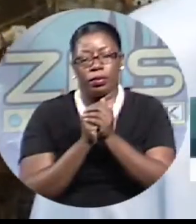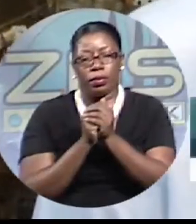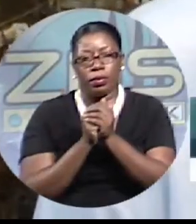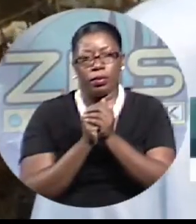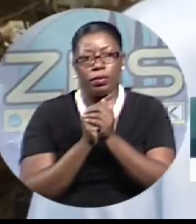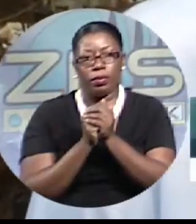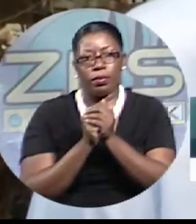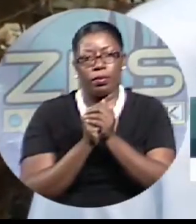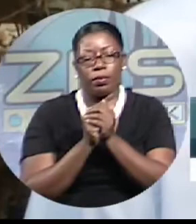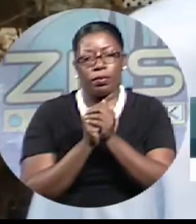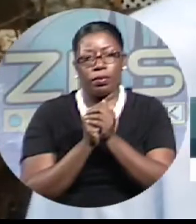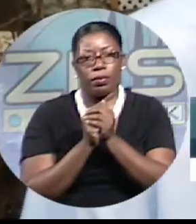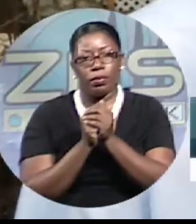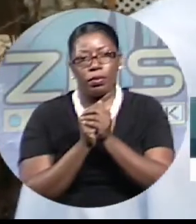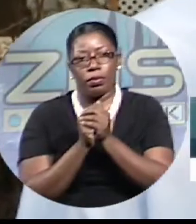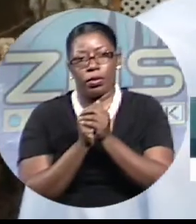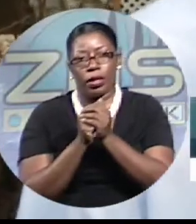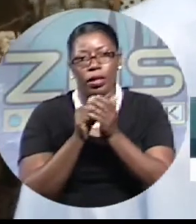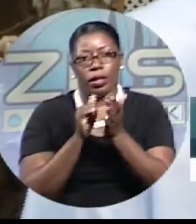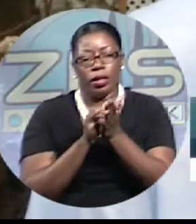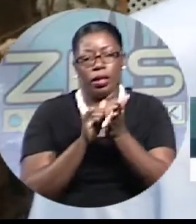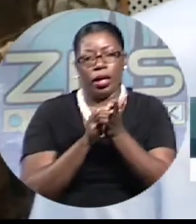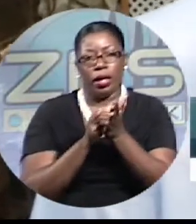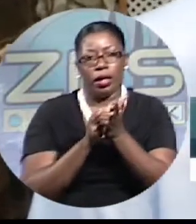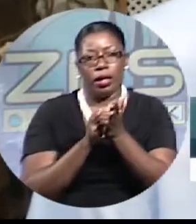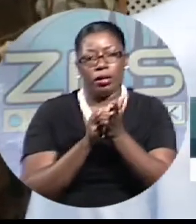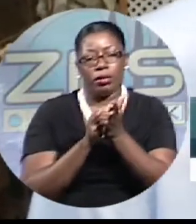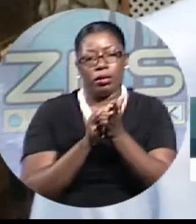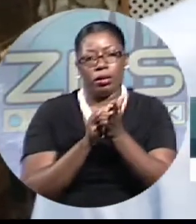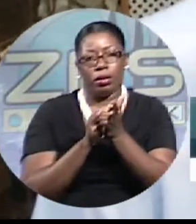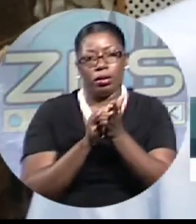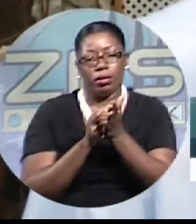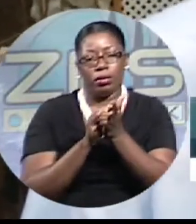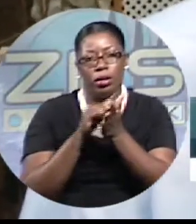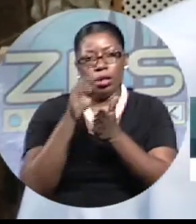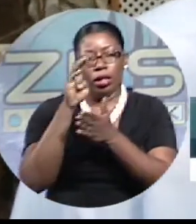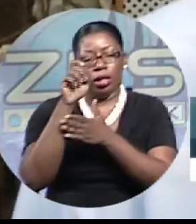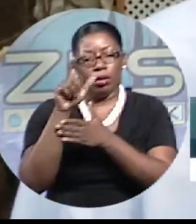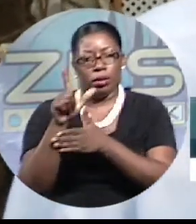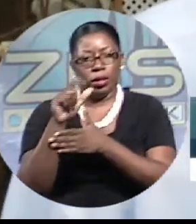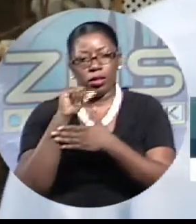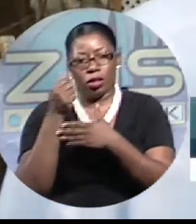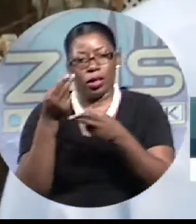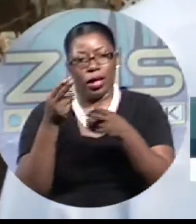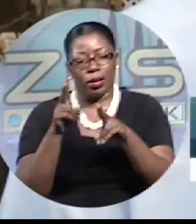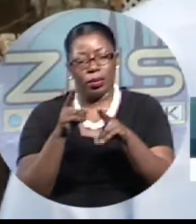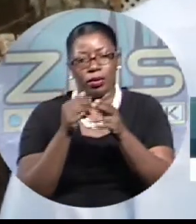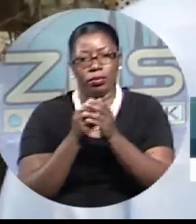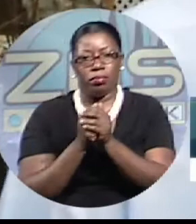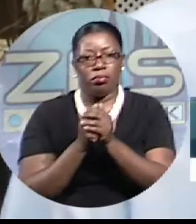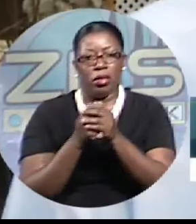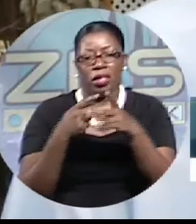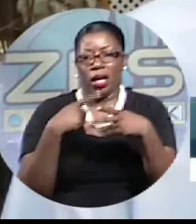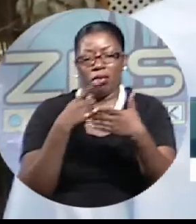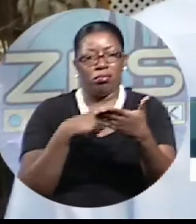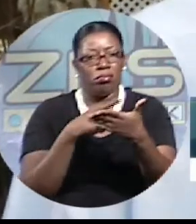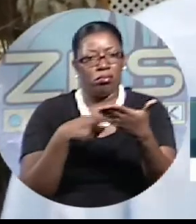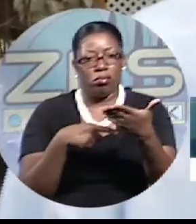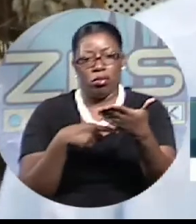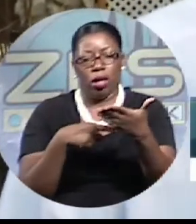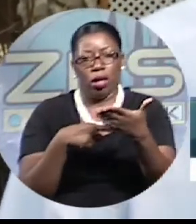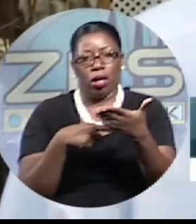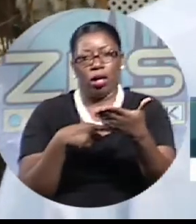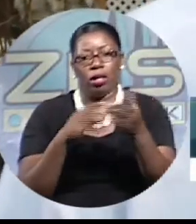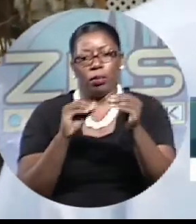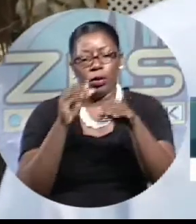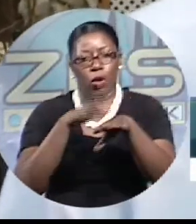understand is not going to happen, or where there are restrictions placed on them as to the times